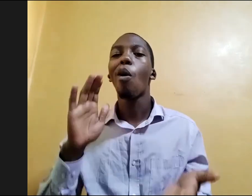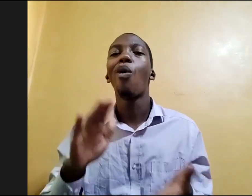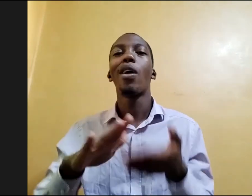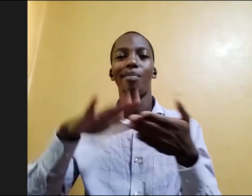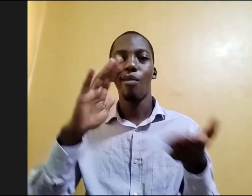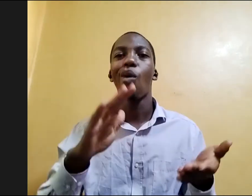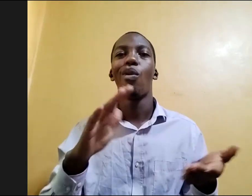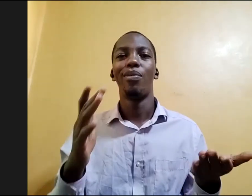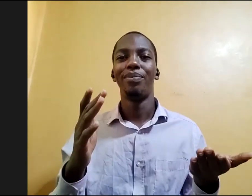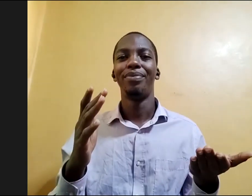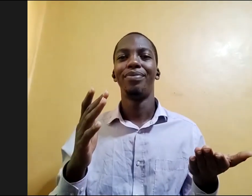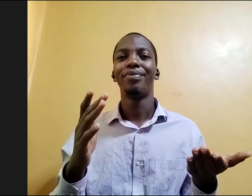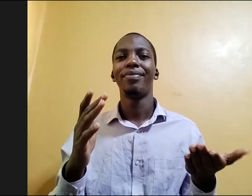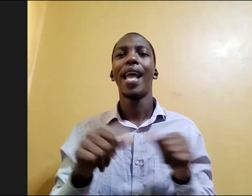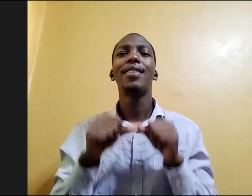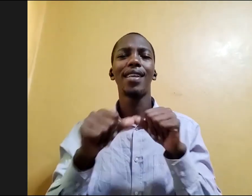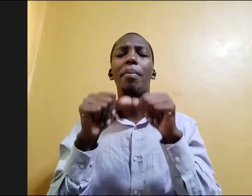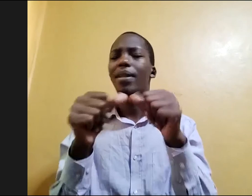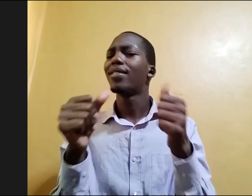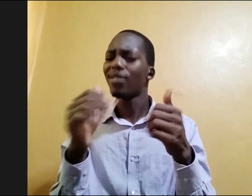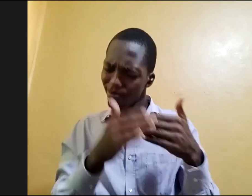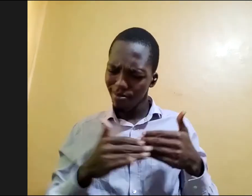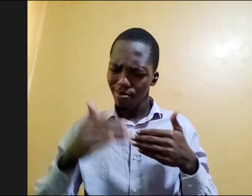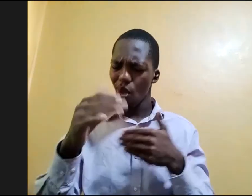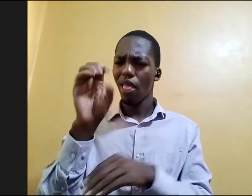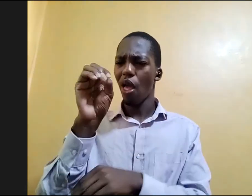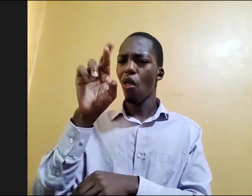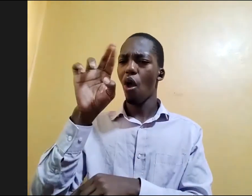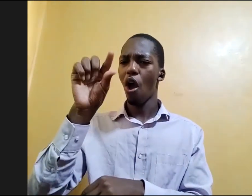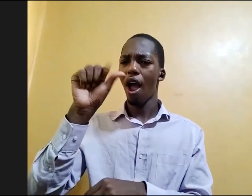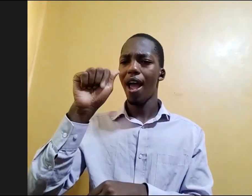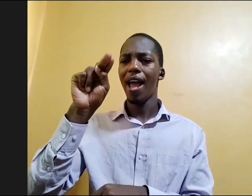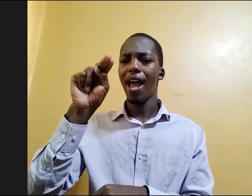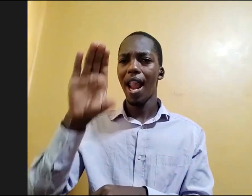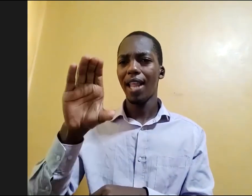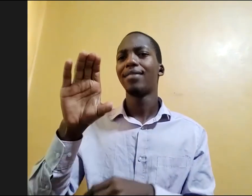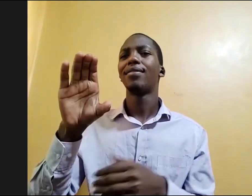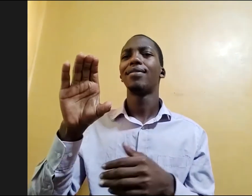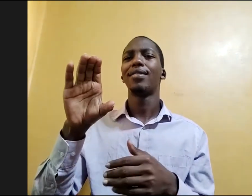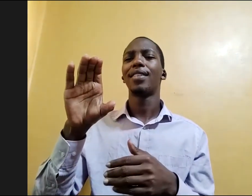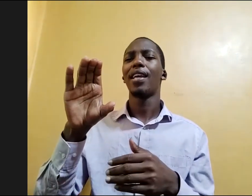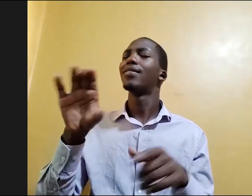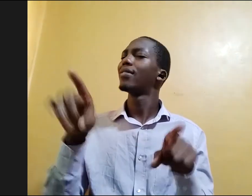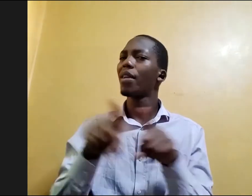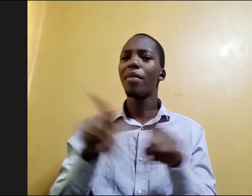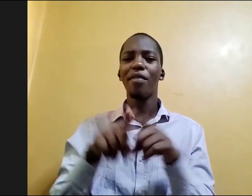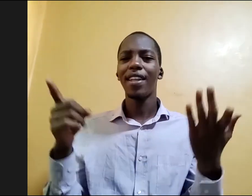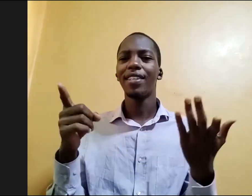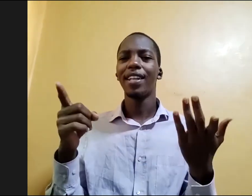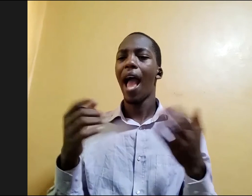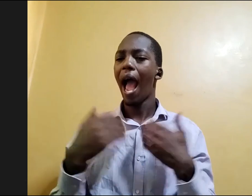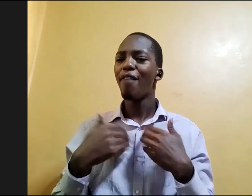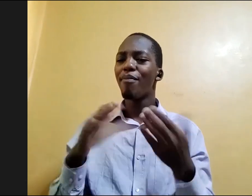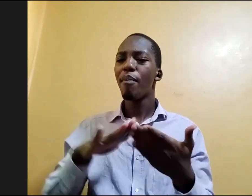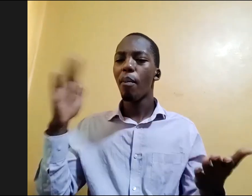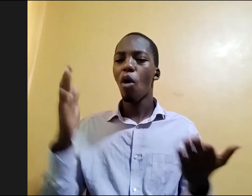It's sustainability obviously goes beyond the organic sector now, and also even under conventional production, there are more requirements in